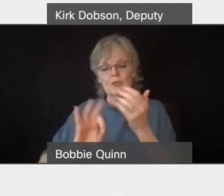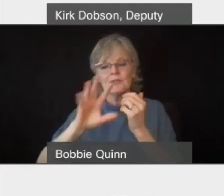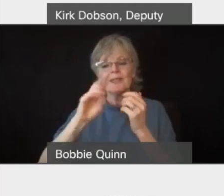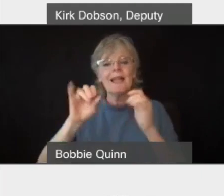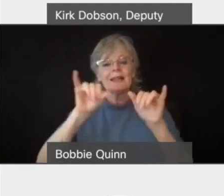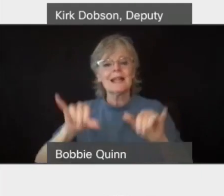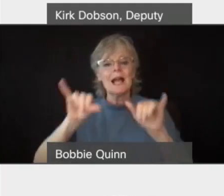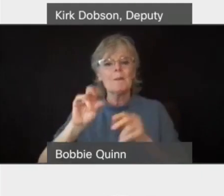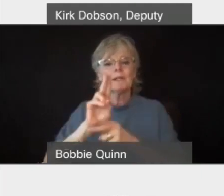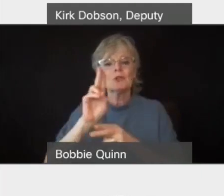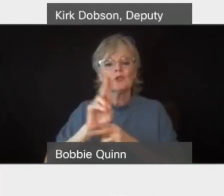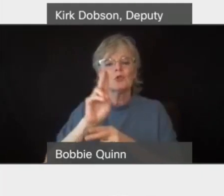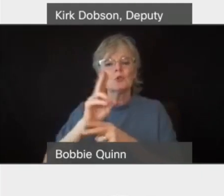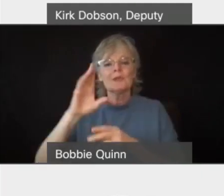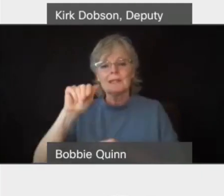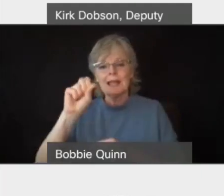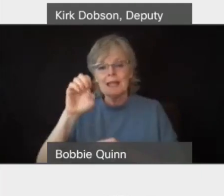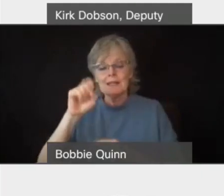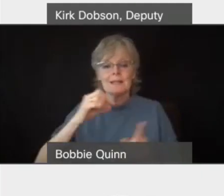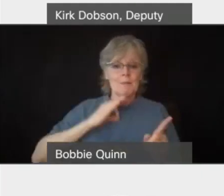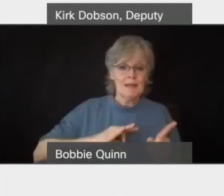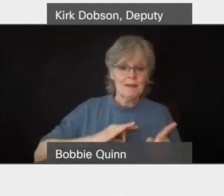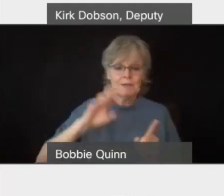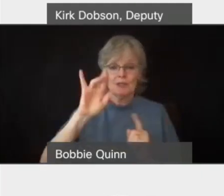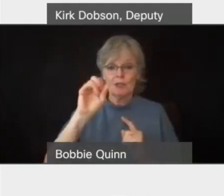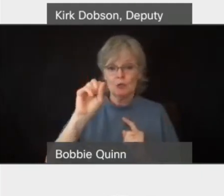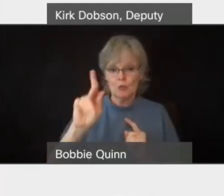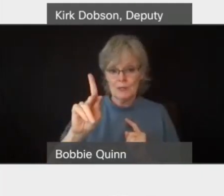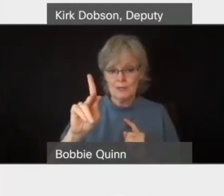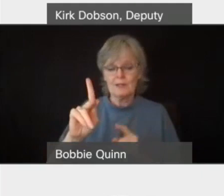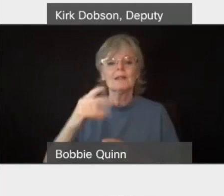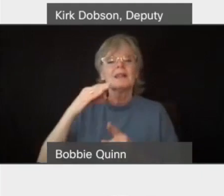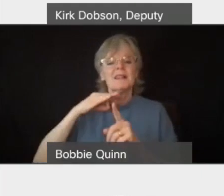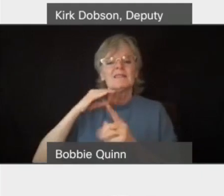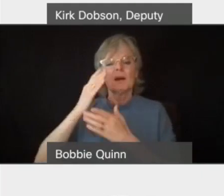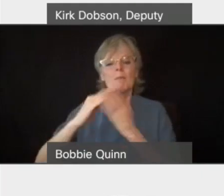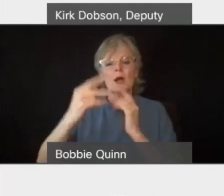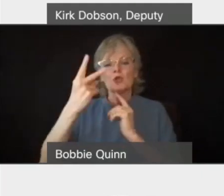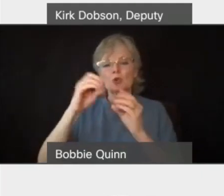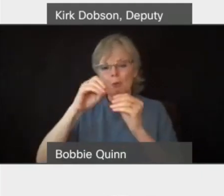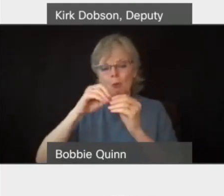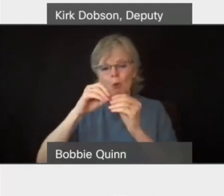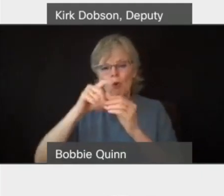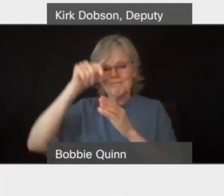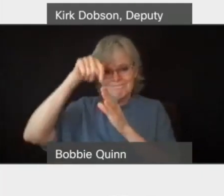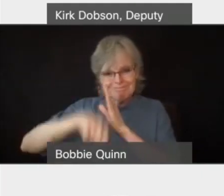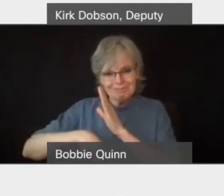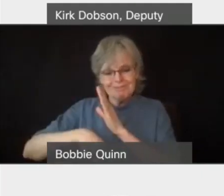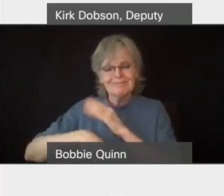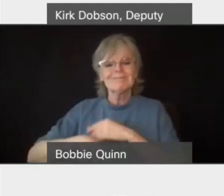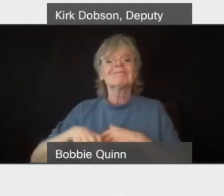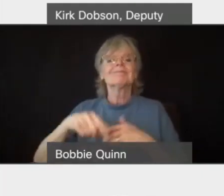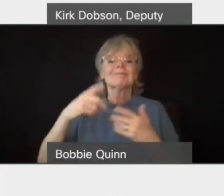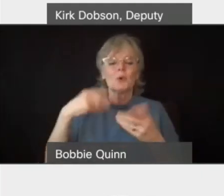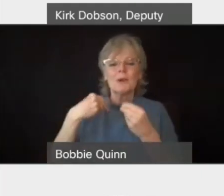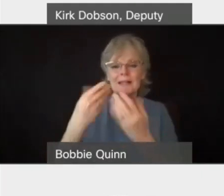cases, benefits, and risks. And part 2 will lead into some more, take a deeper dive and really equip attendees